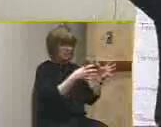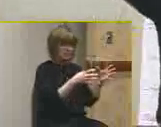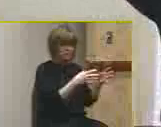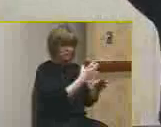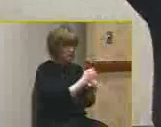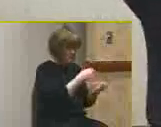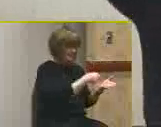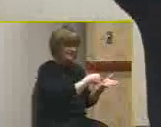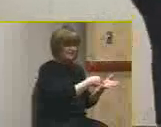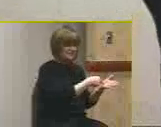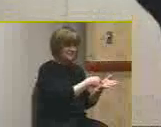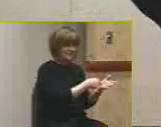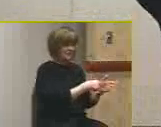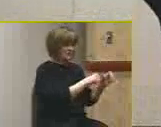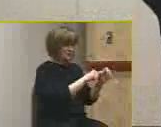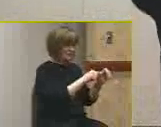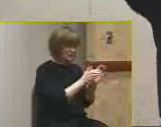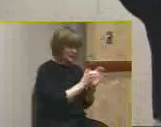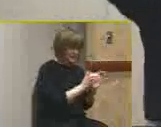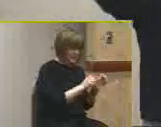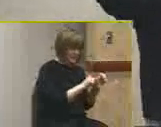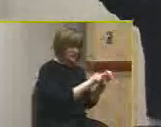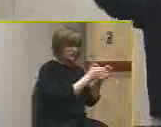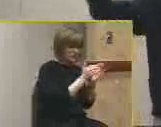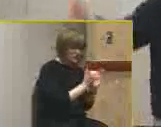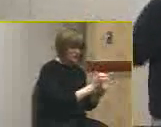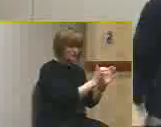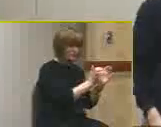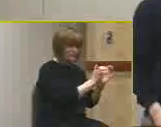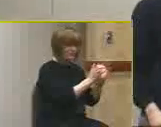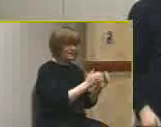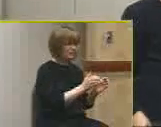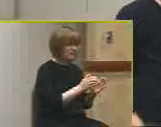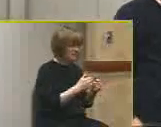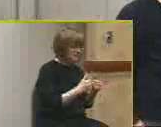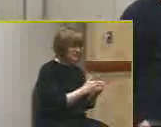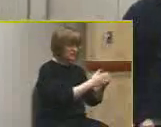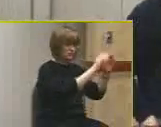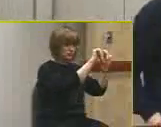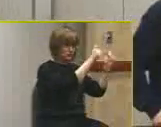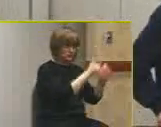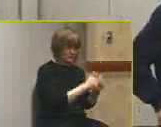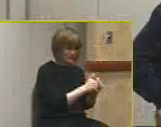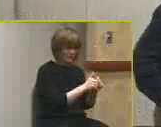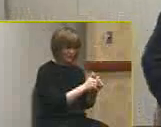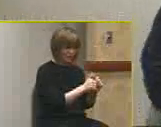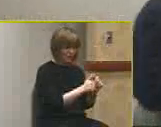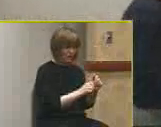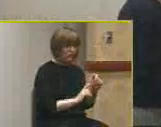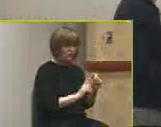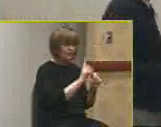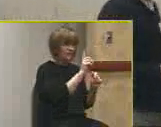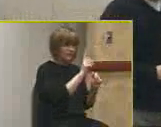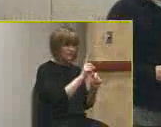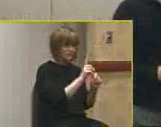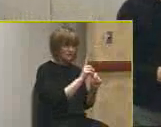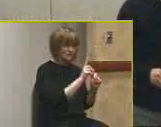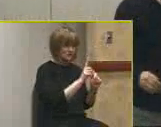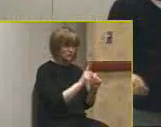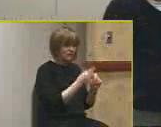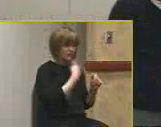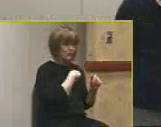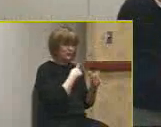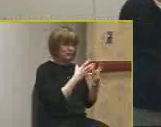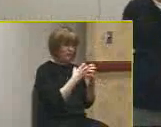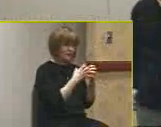keep pushing him, and we keep shaping him all the way up to where we want him to be.